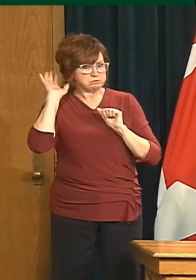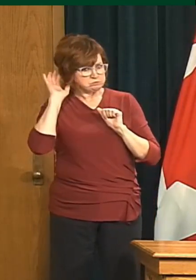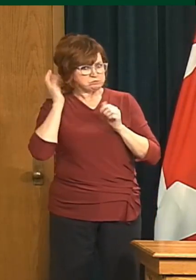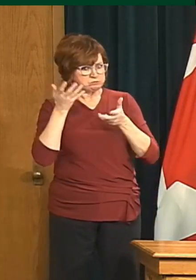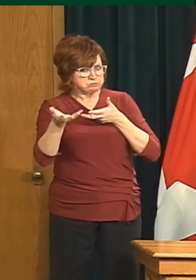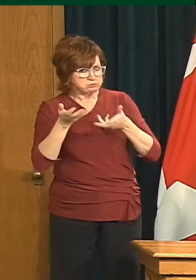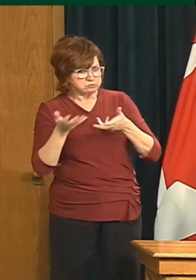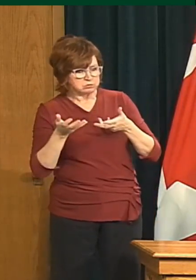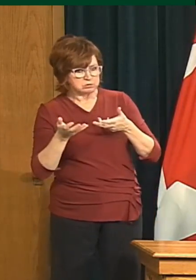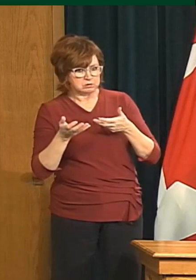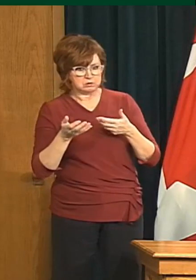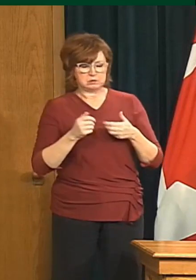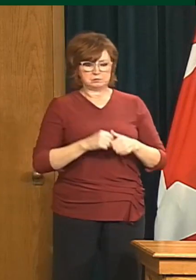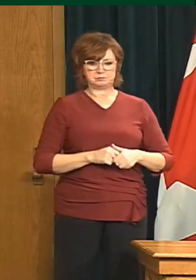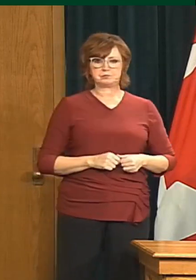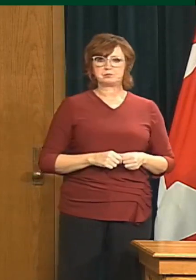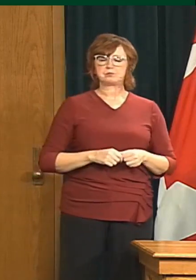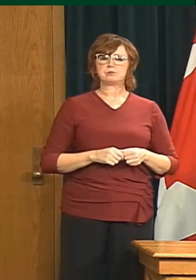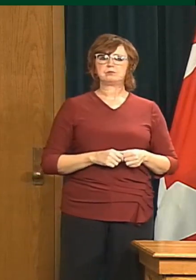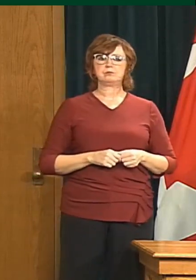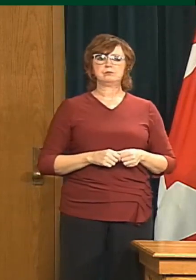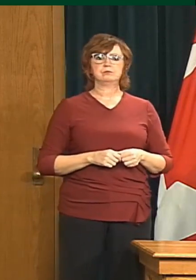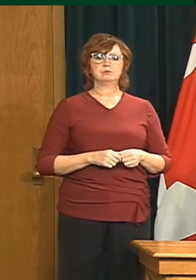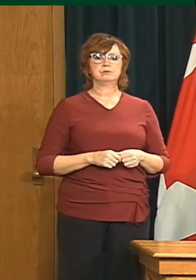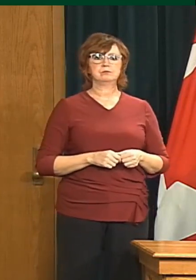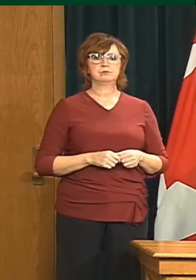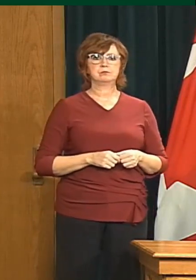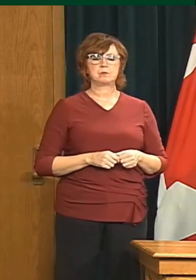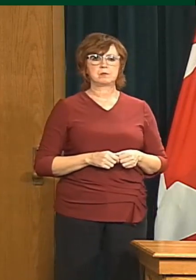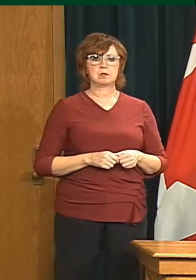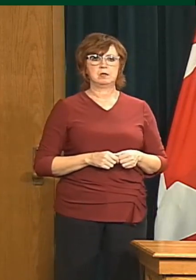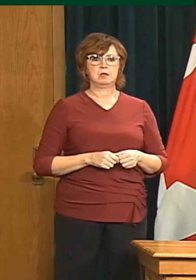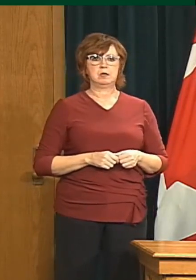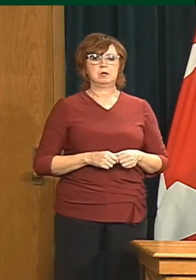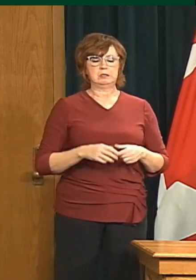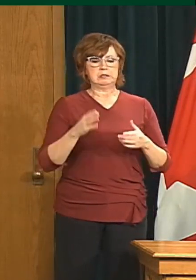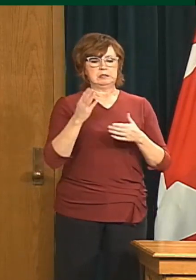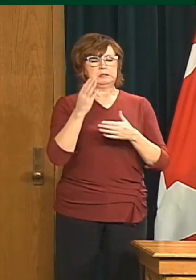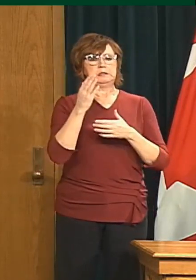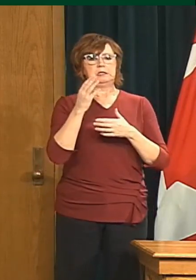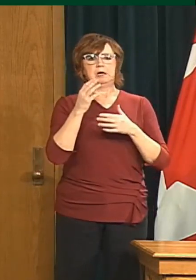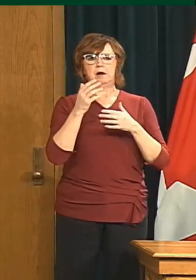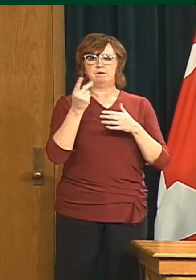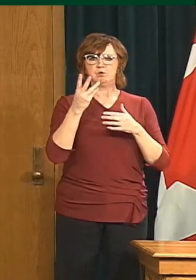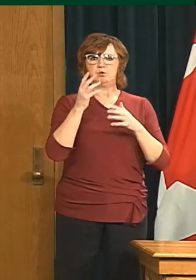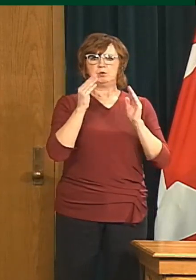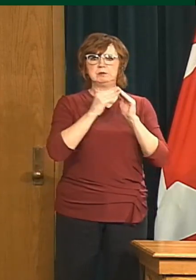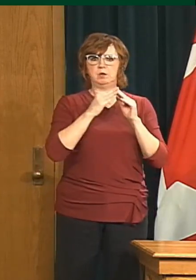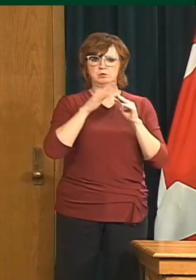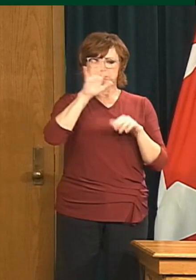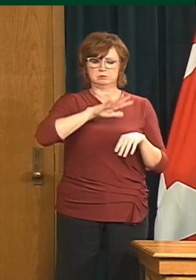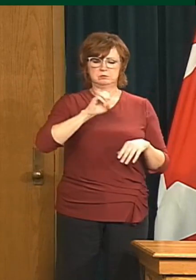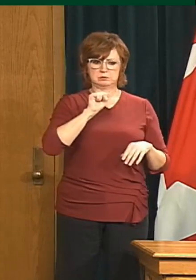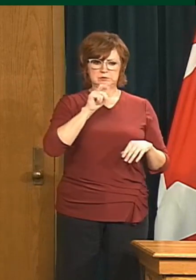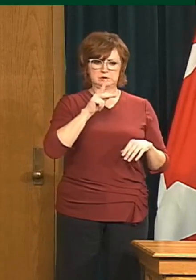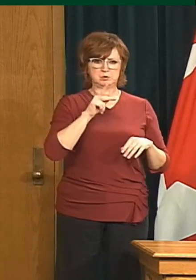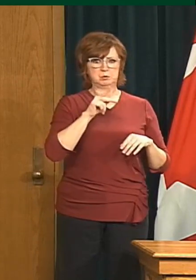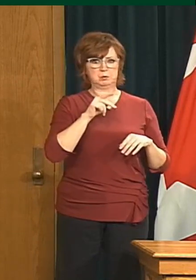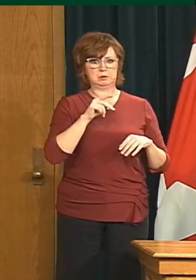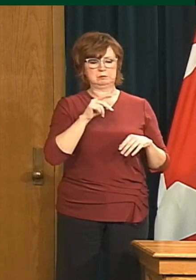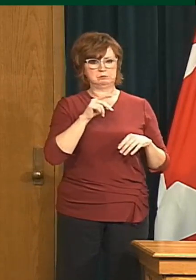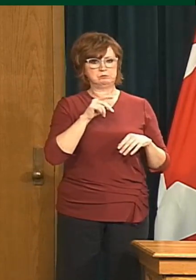a request by them with concerns for borrowing, but there has been no formal request from